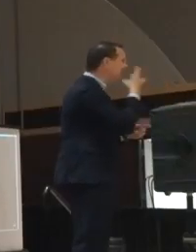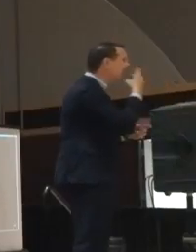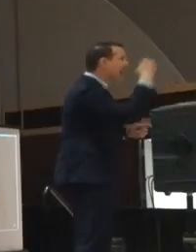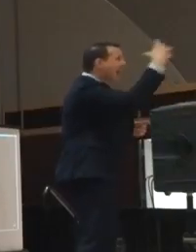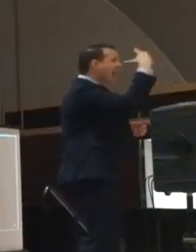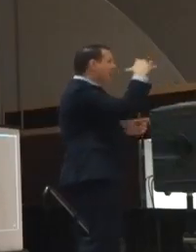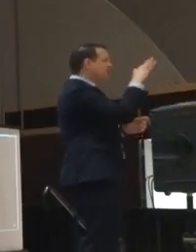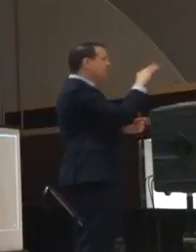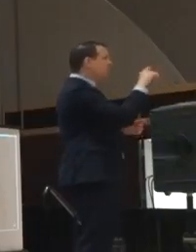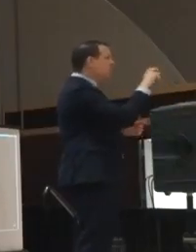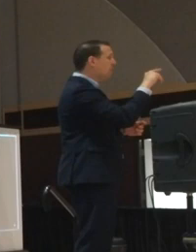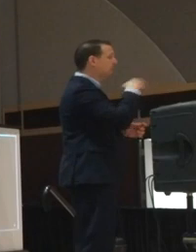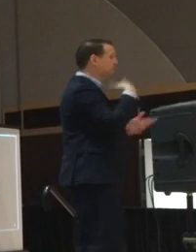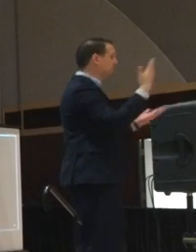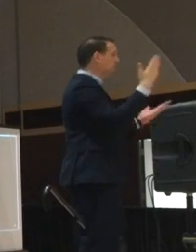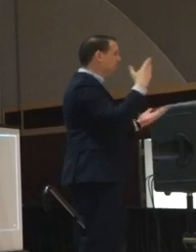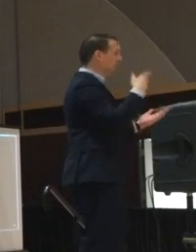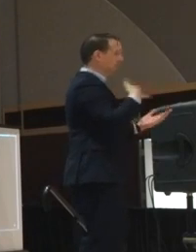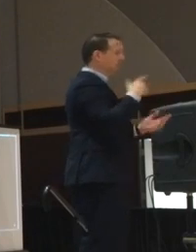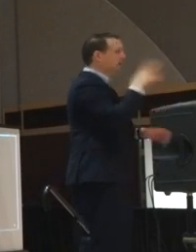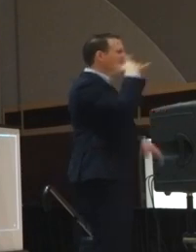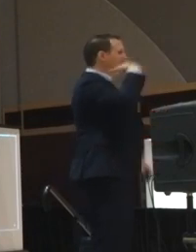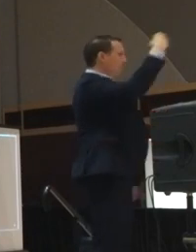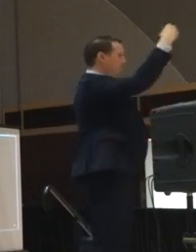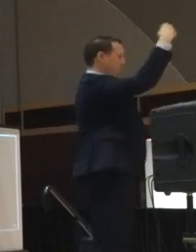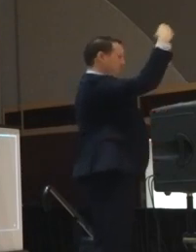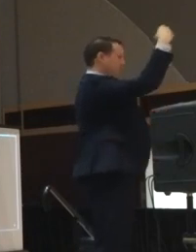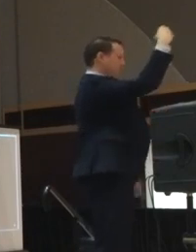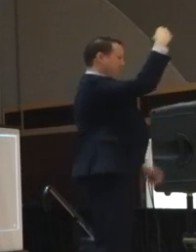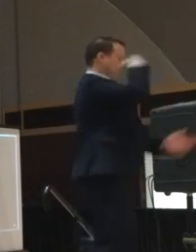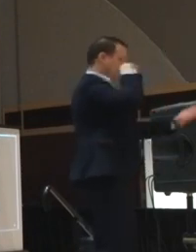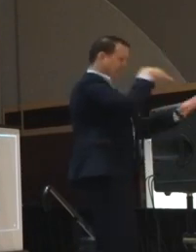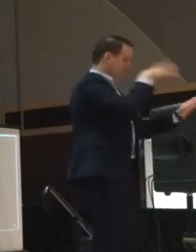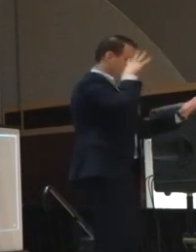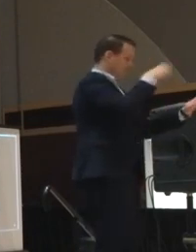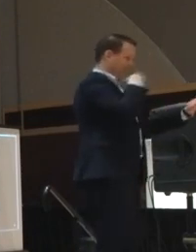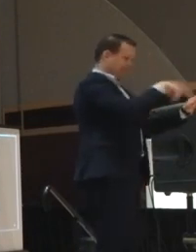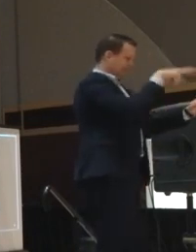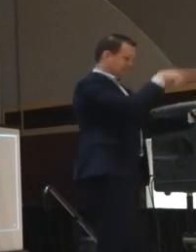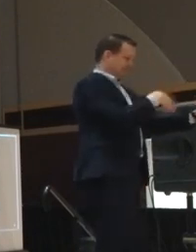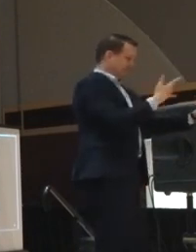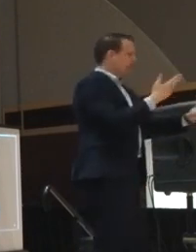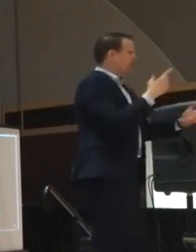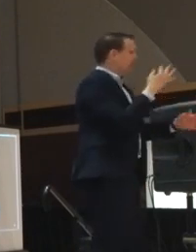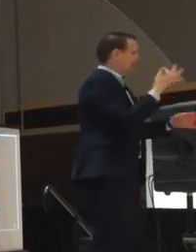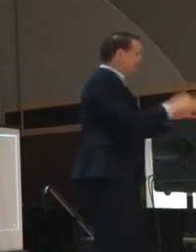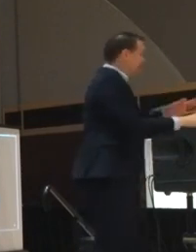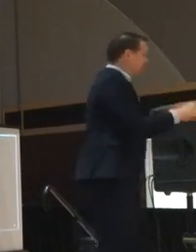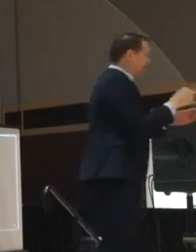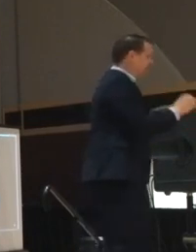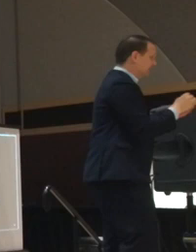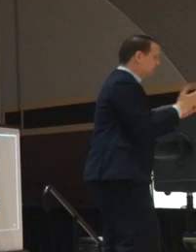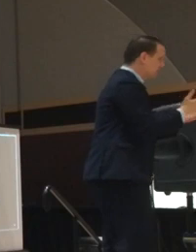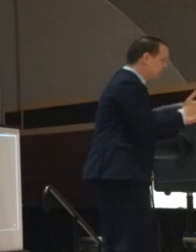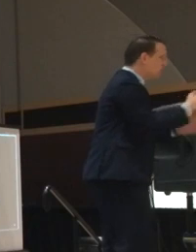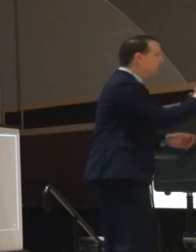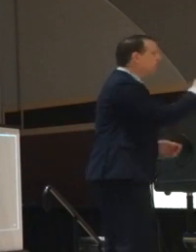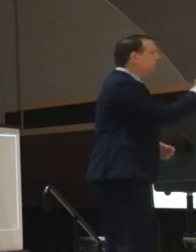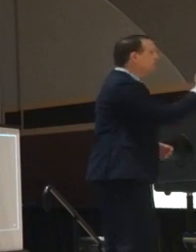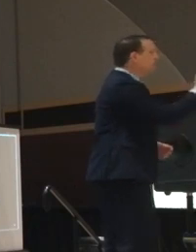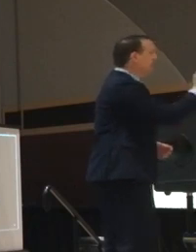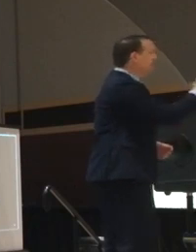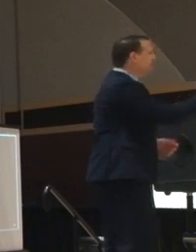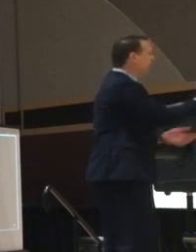fluorescent lights will flicker. And when they go to read, they can see the print jiggle on the page. Here's a simple fix for it. Try pastel